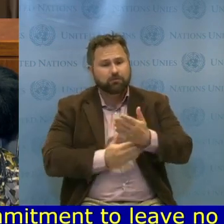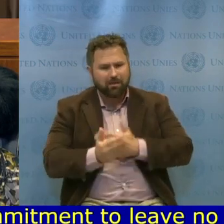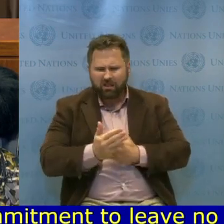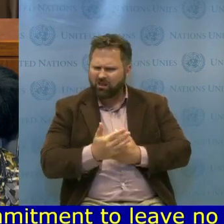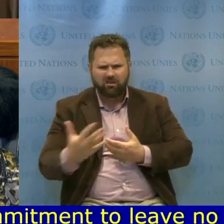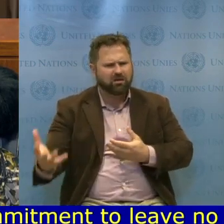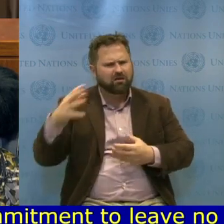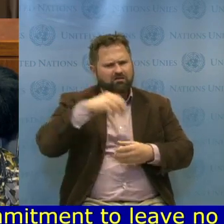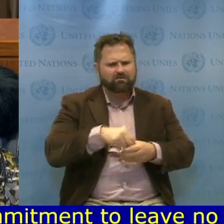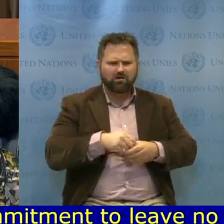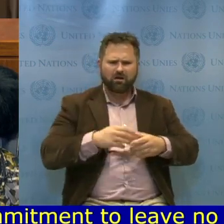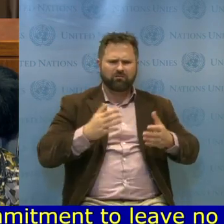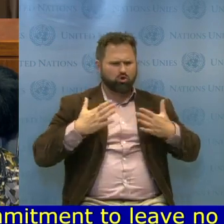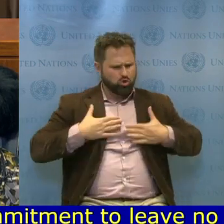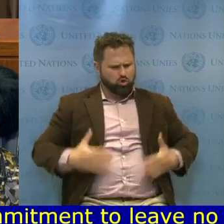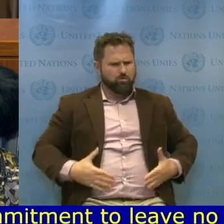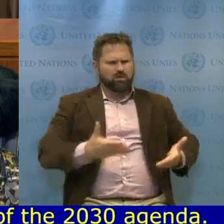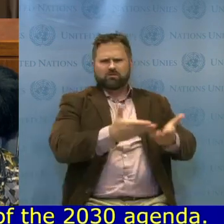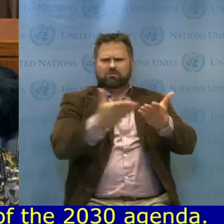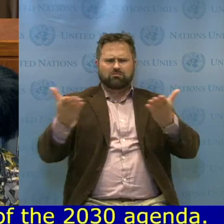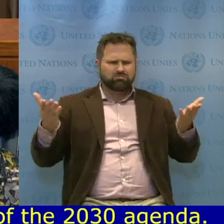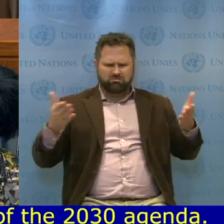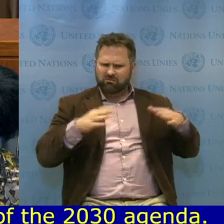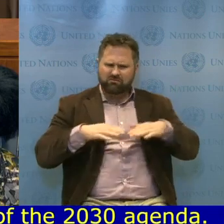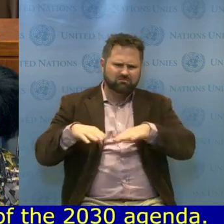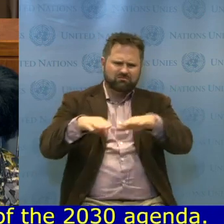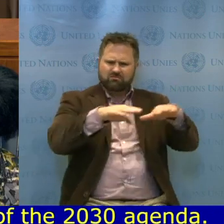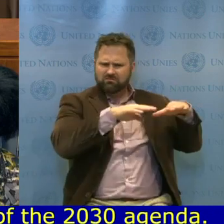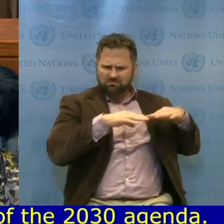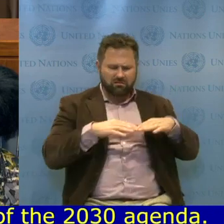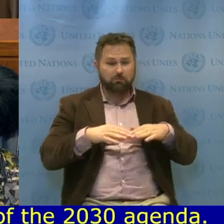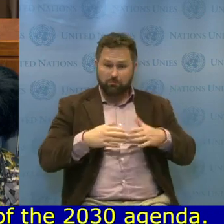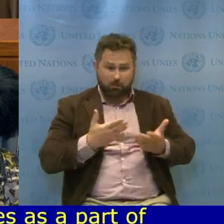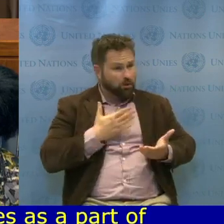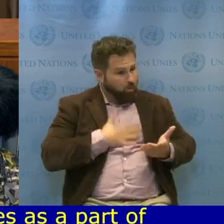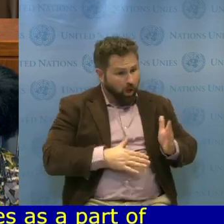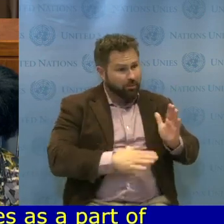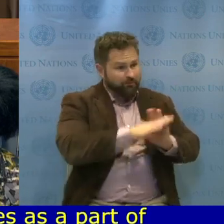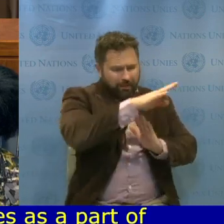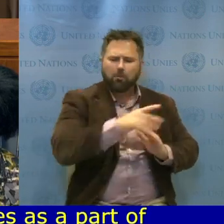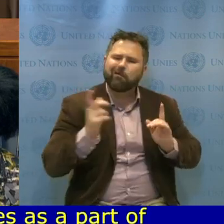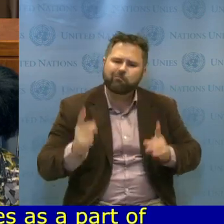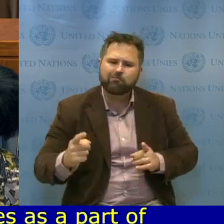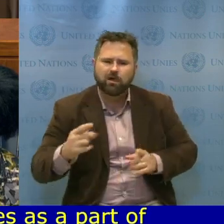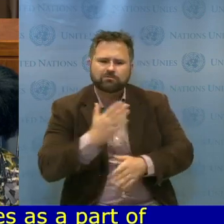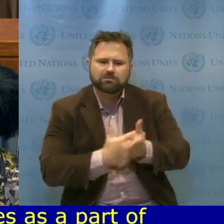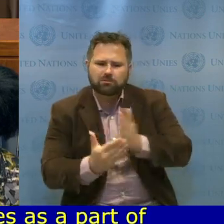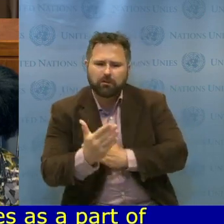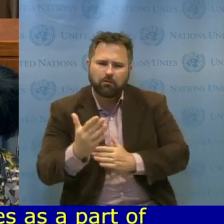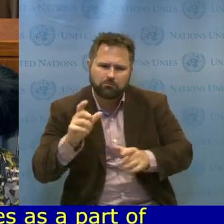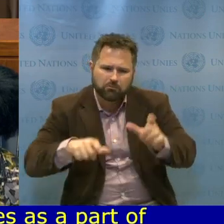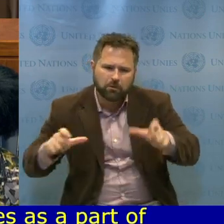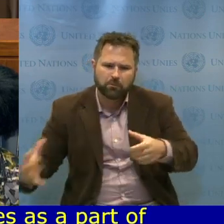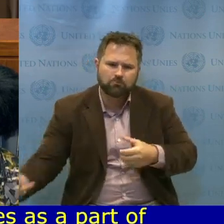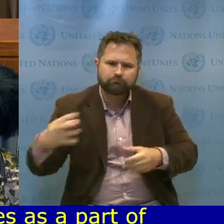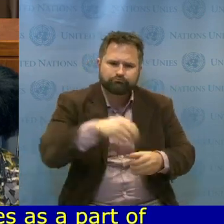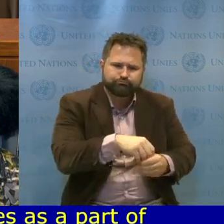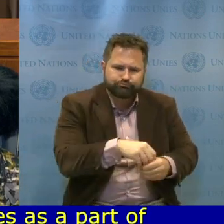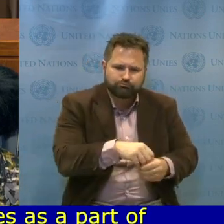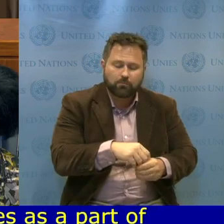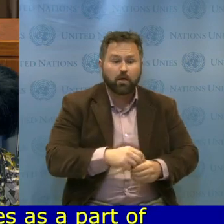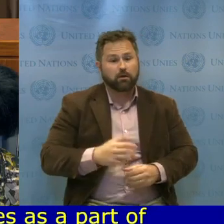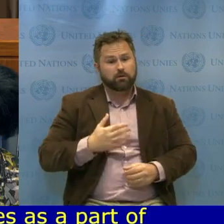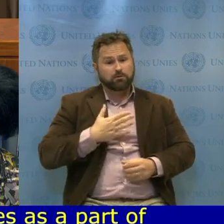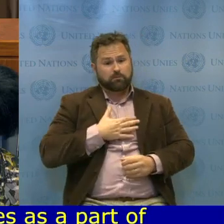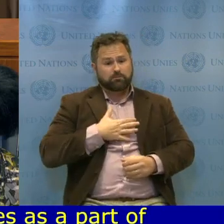their potential as drivers of development. My country has taken various steps to